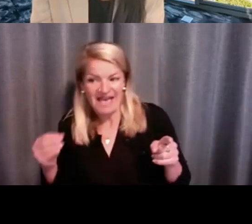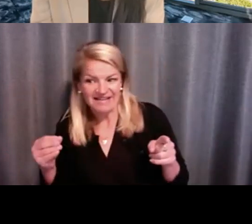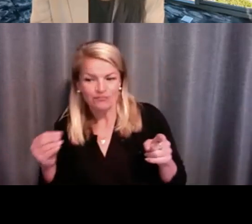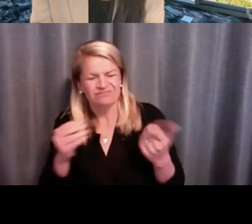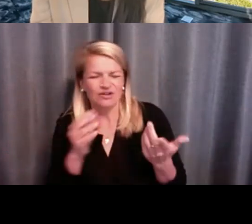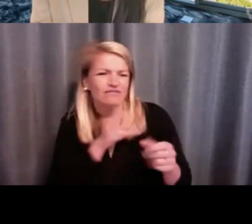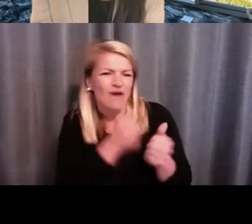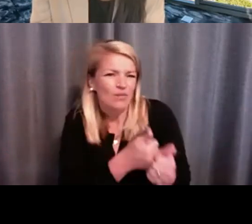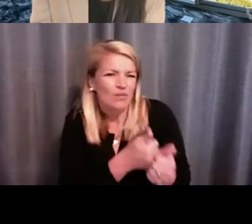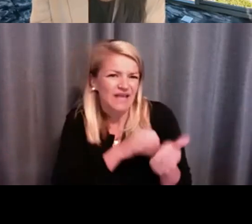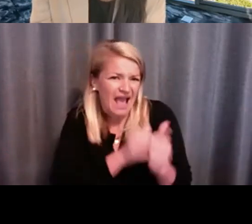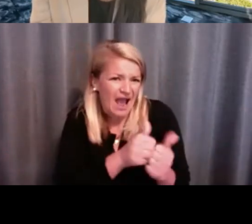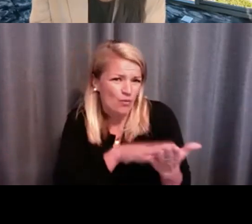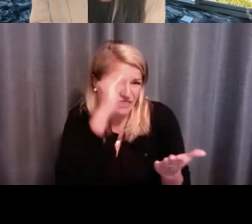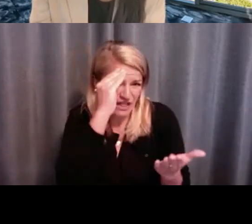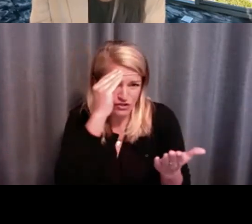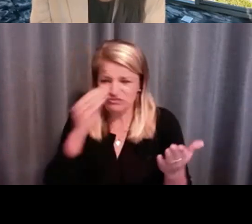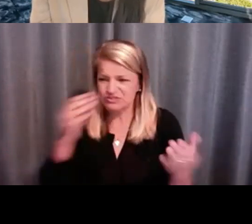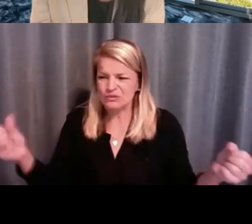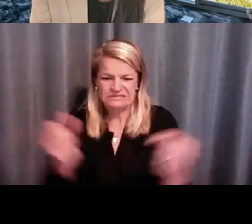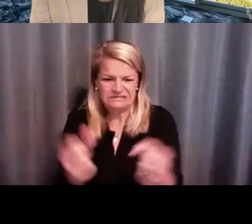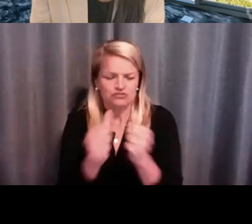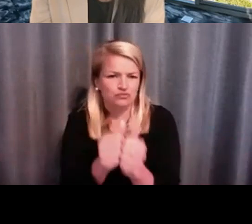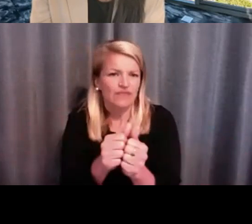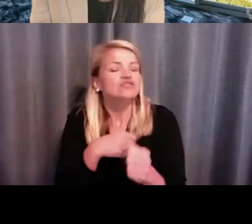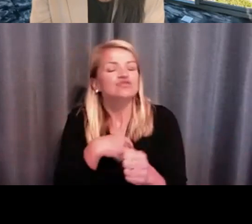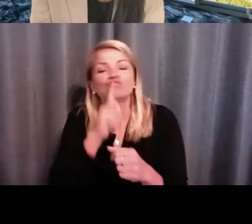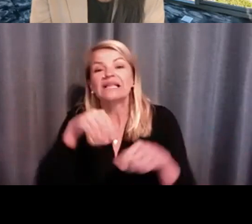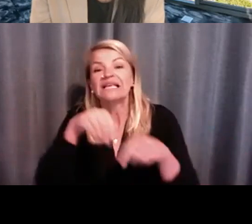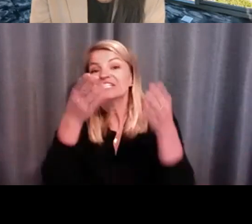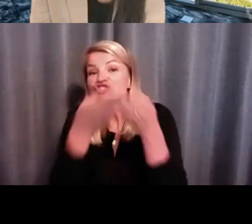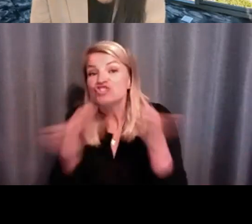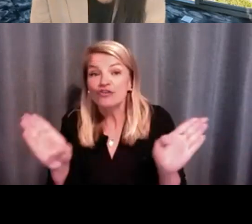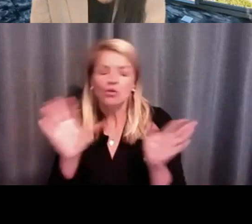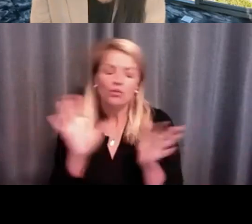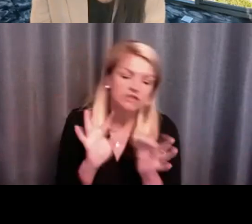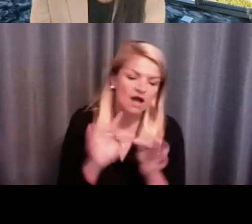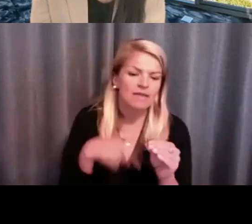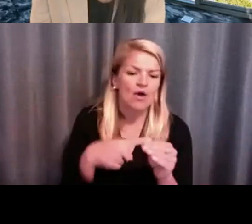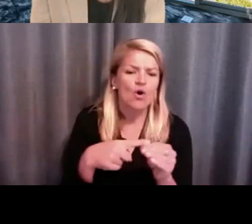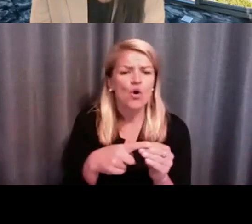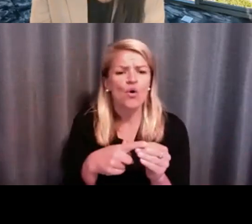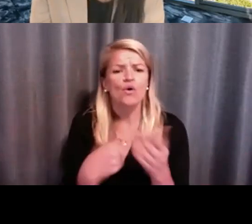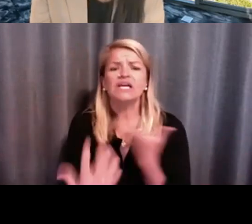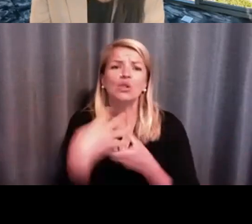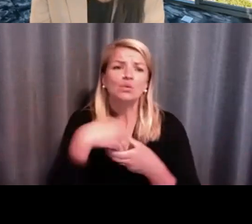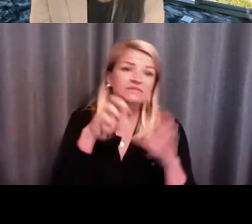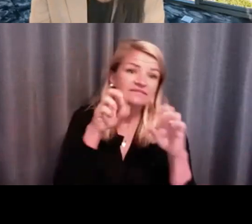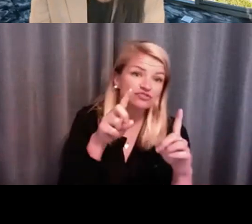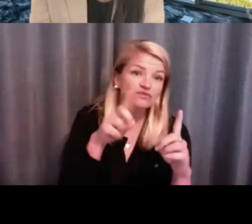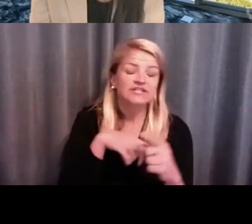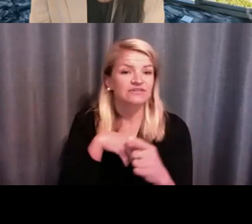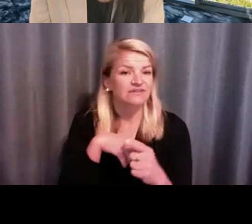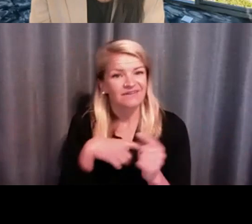there is need to fix that gap, so that when we talk in general terms about inclusive education, we will